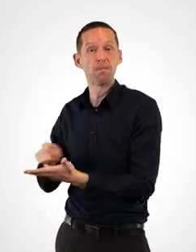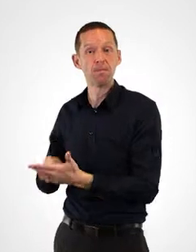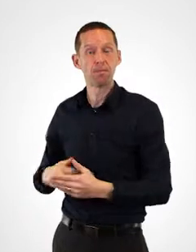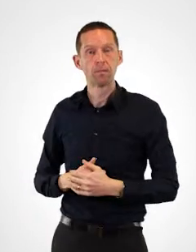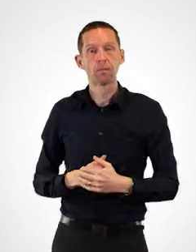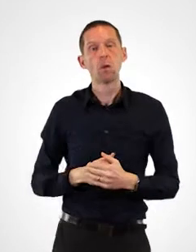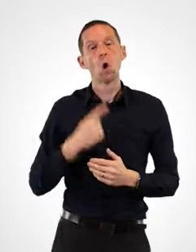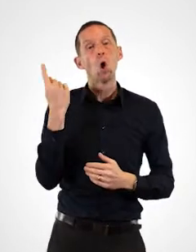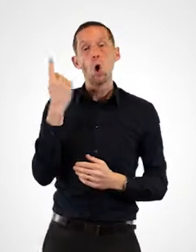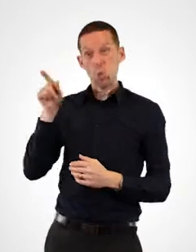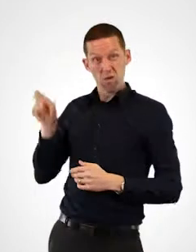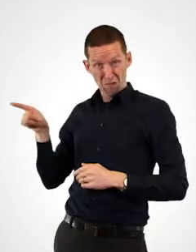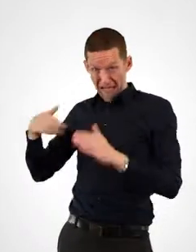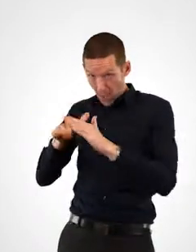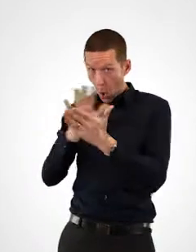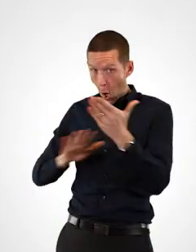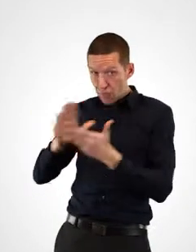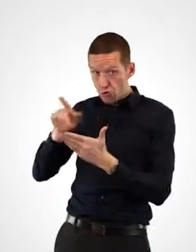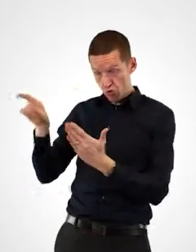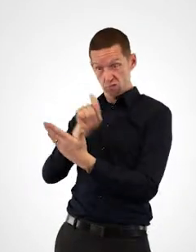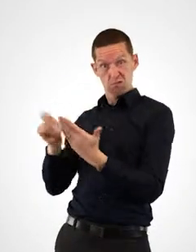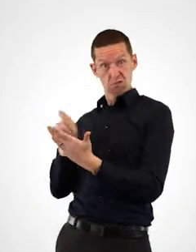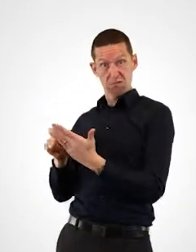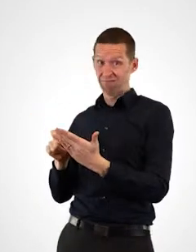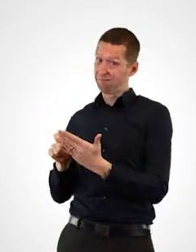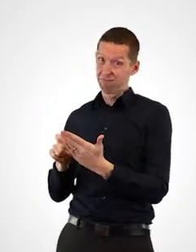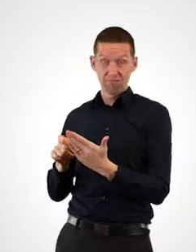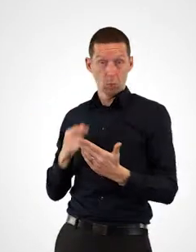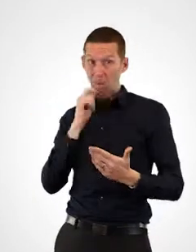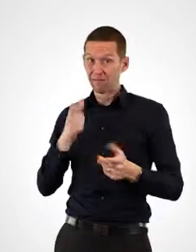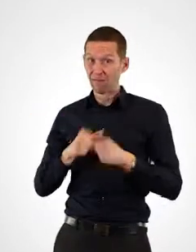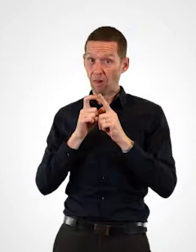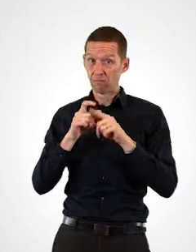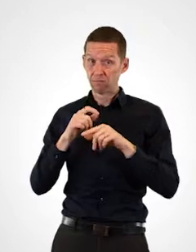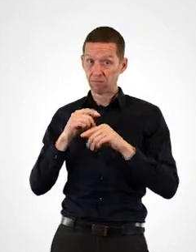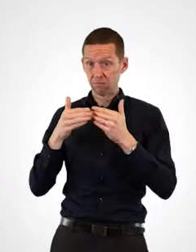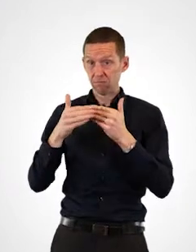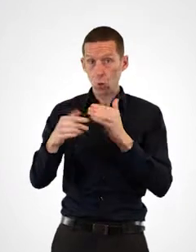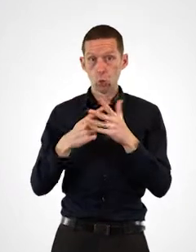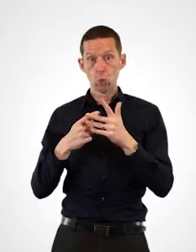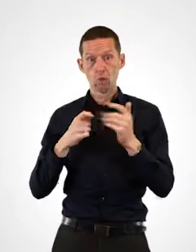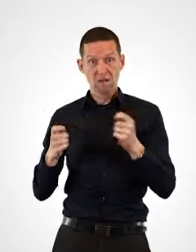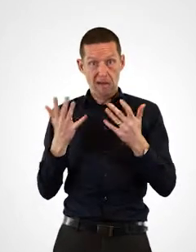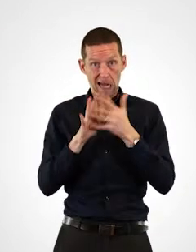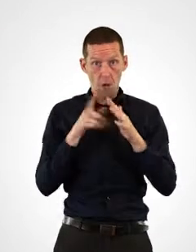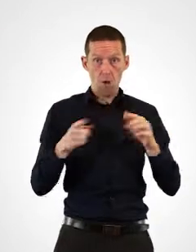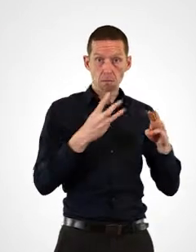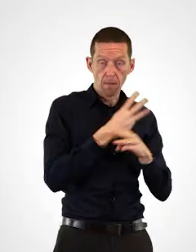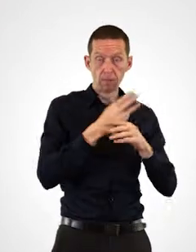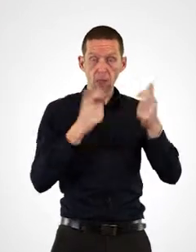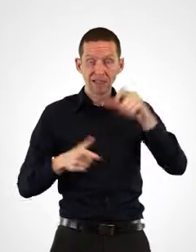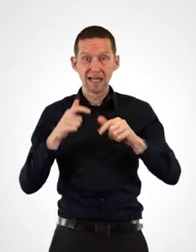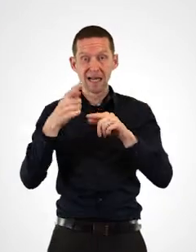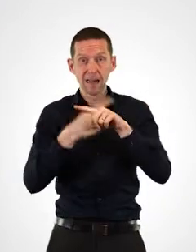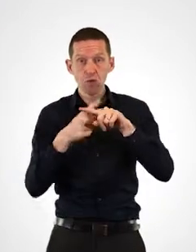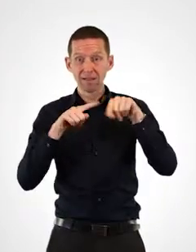in college writing at that level, they're going to have a very difficult time managing math, science, English, subject areas,